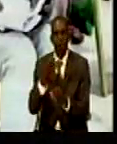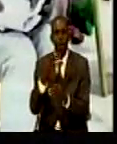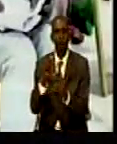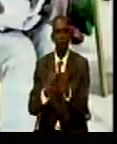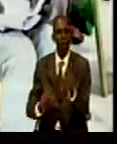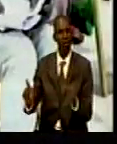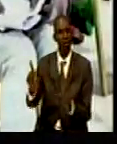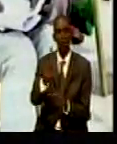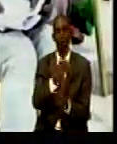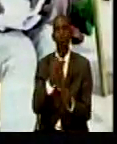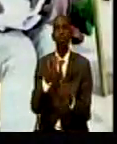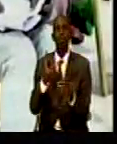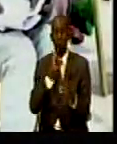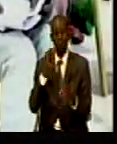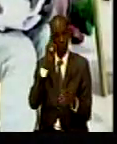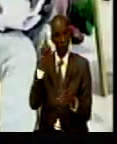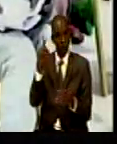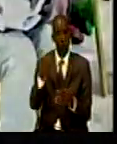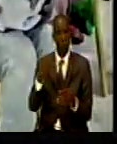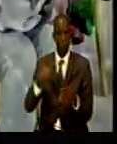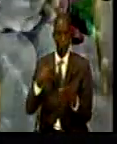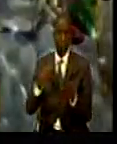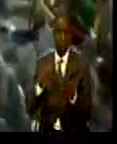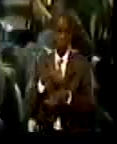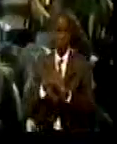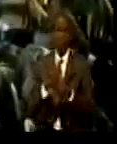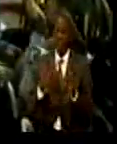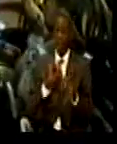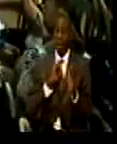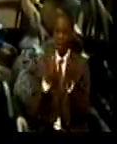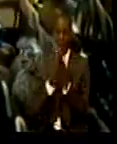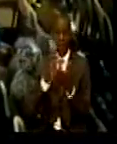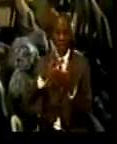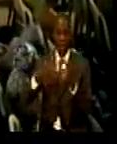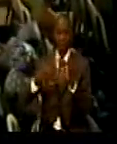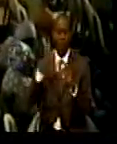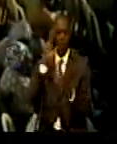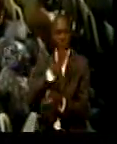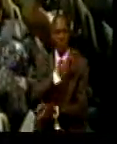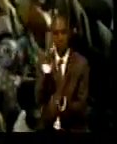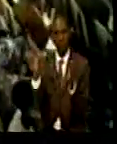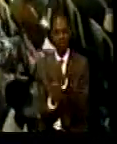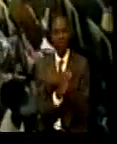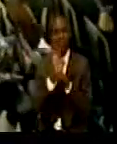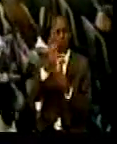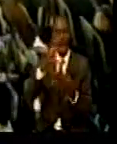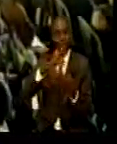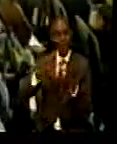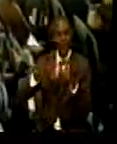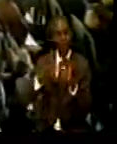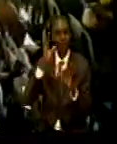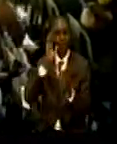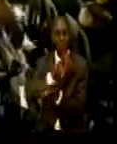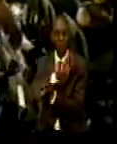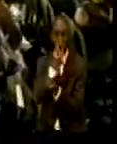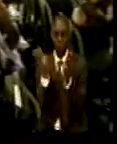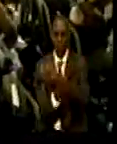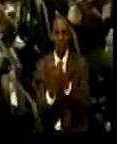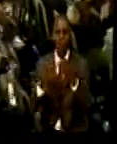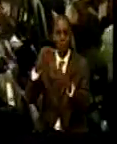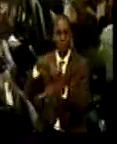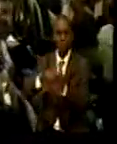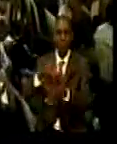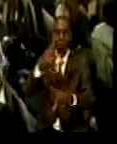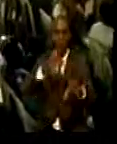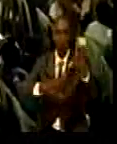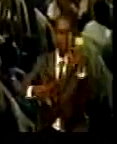But tonight, that story will change. Your story will change tonight. Say, my story